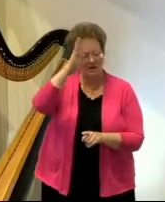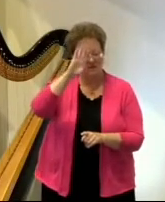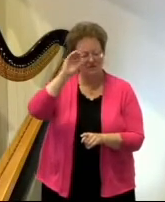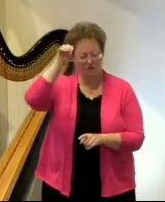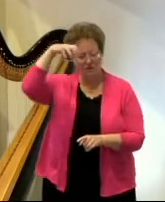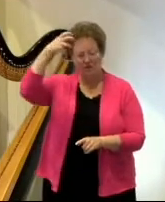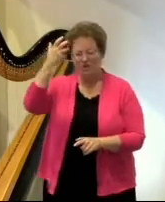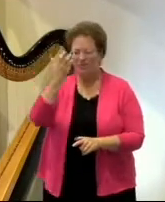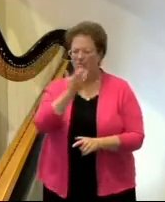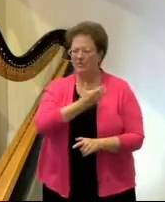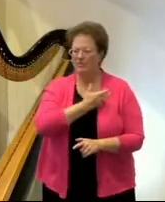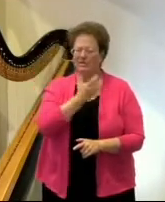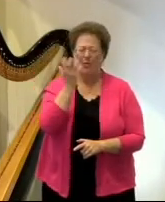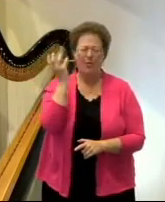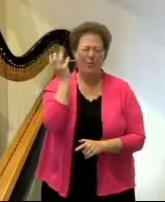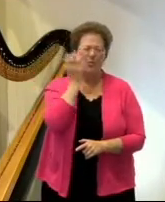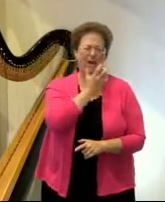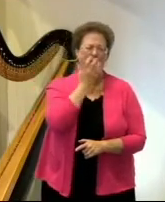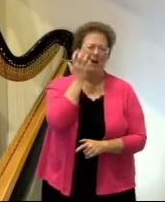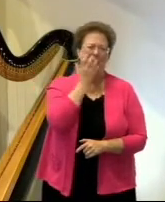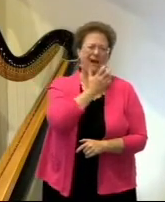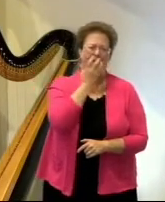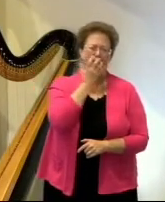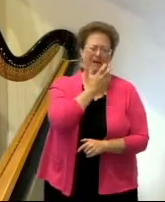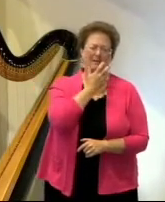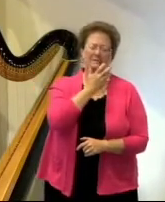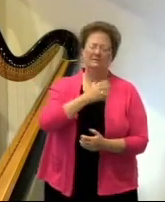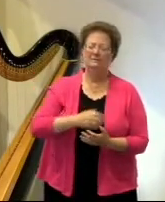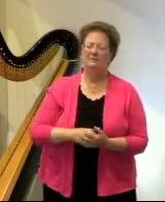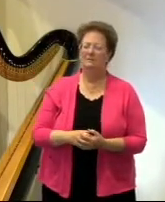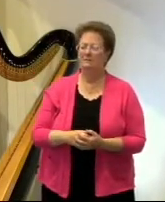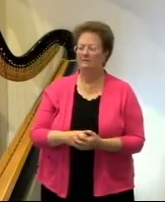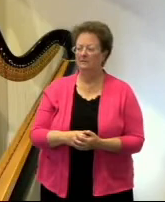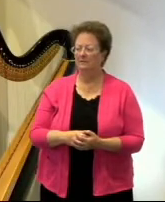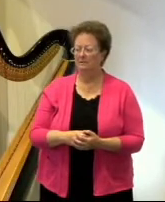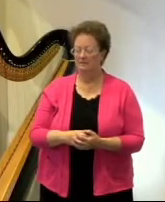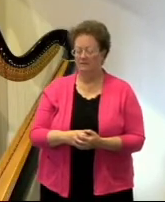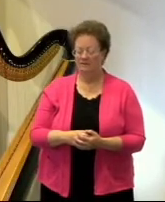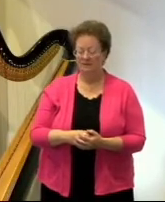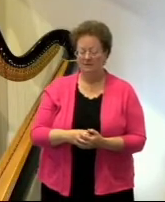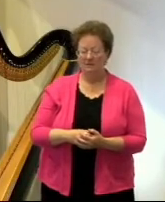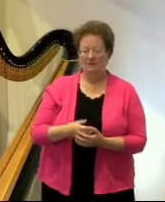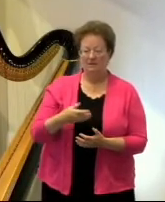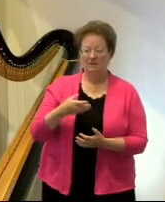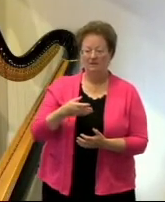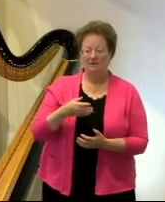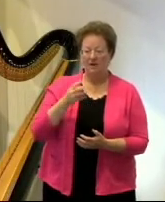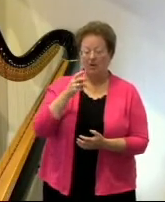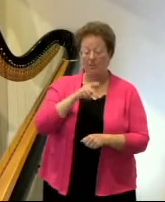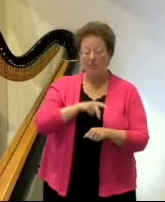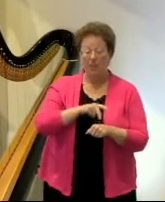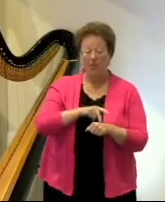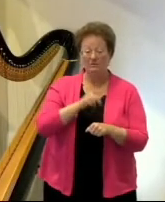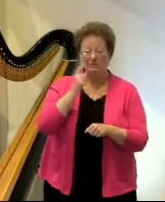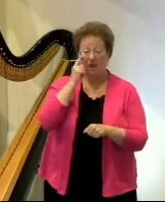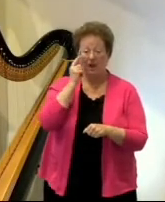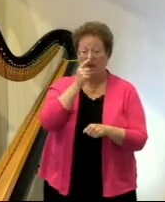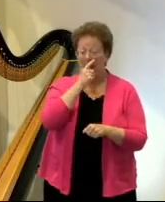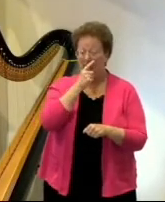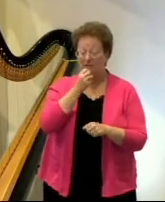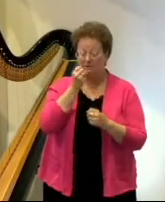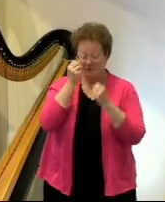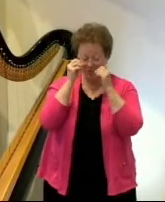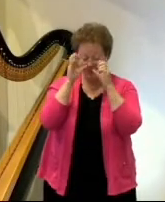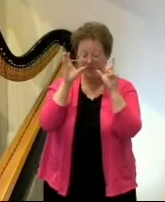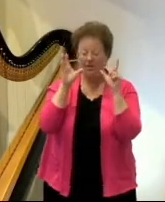itself. It is indeed amazing grace. By grace, Paul's eyes were opened. By grace,